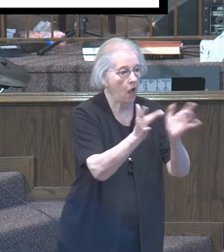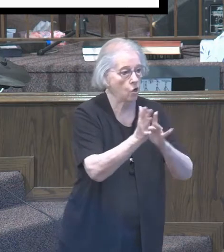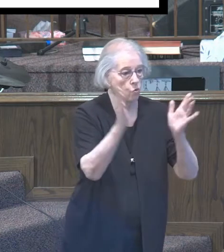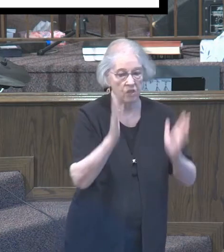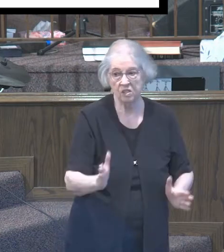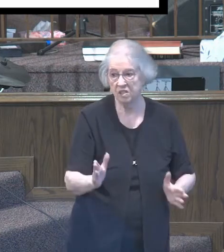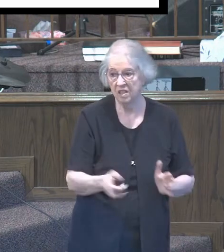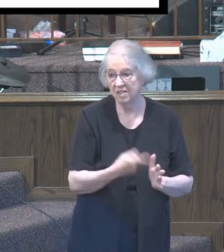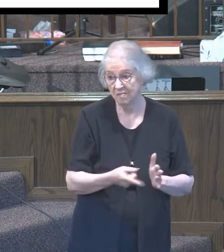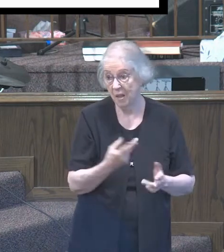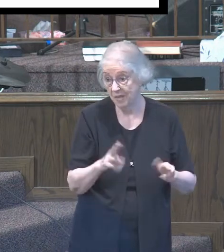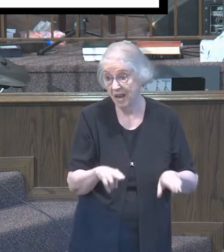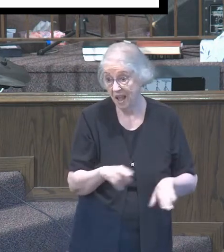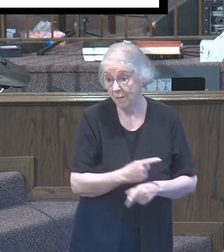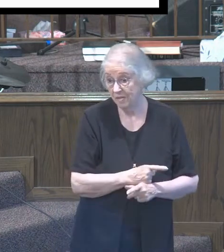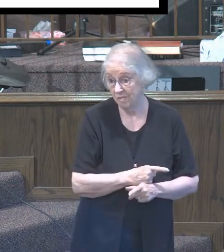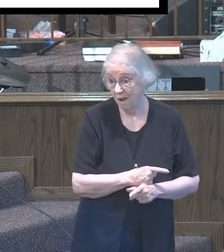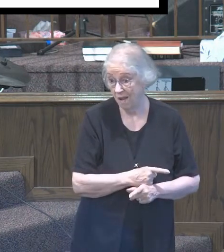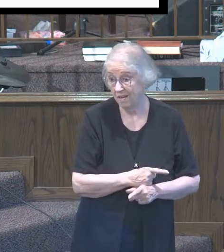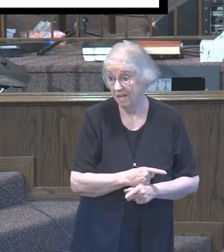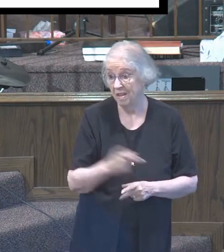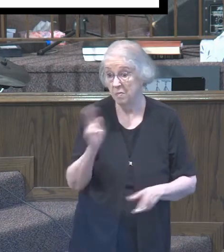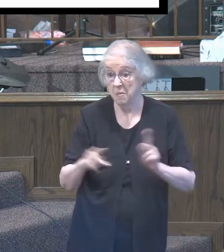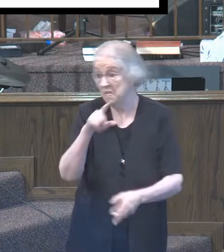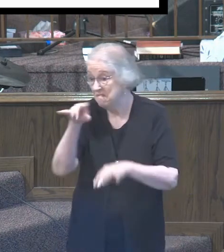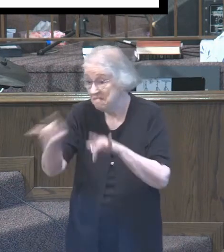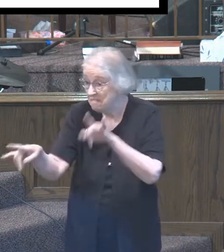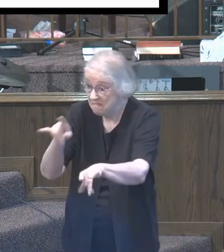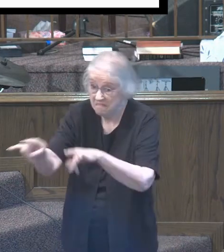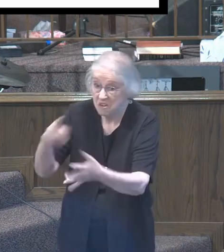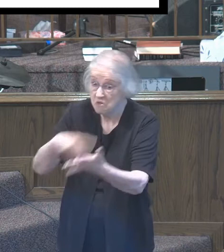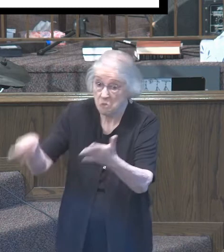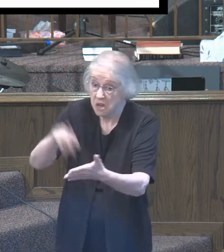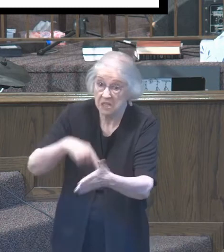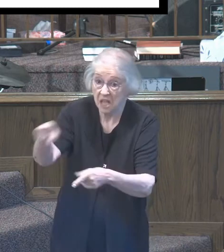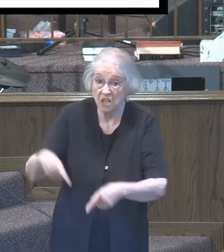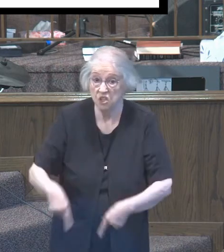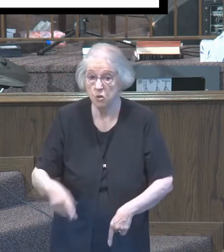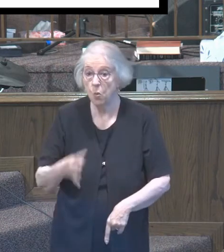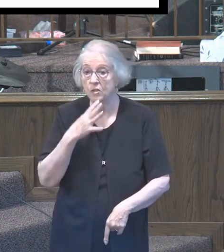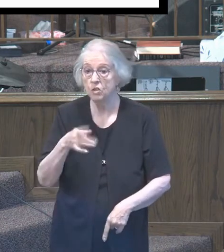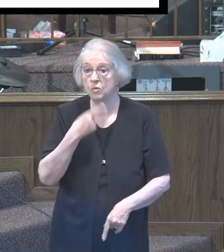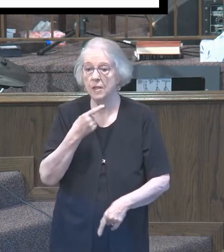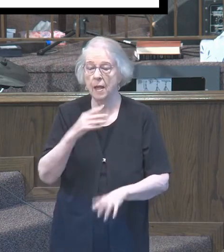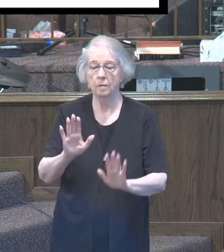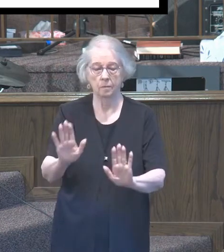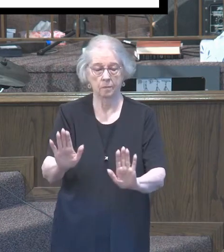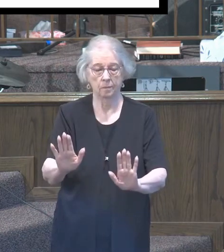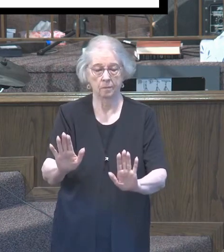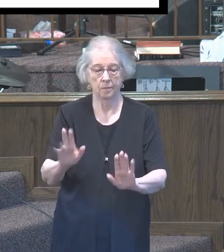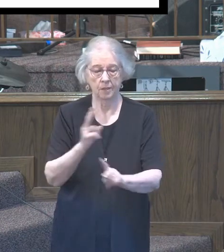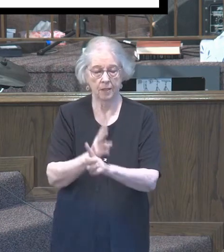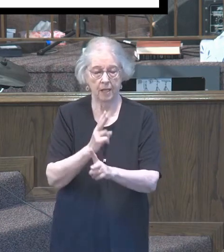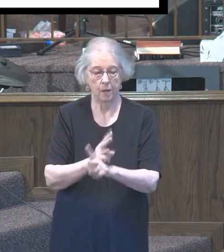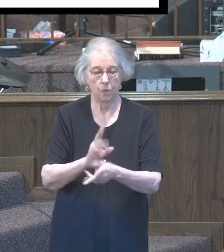every time people put you down or throw you out or speak lies about you to discredit